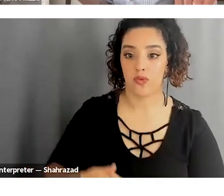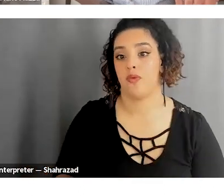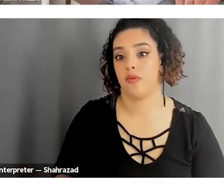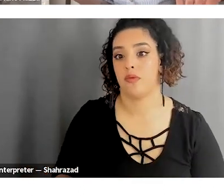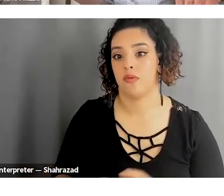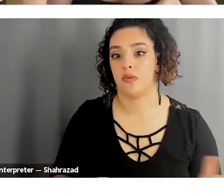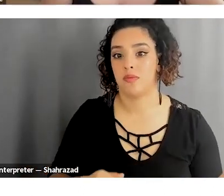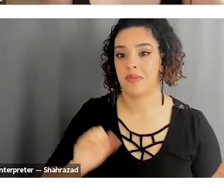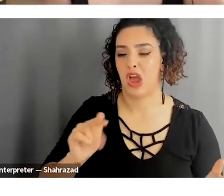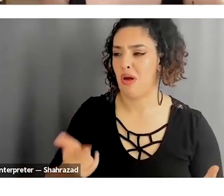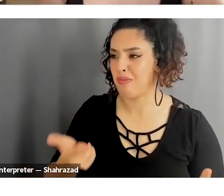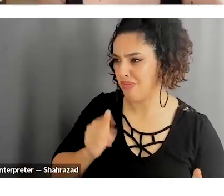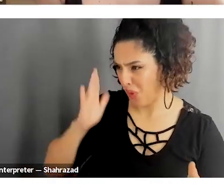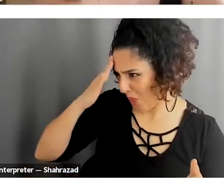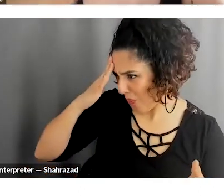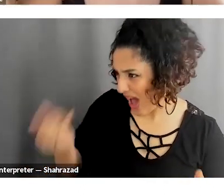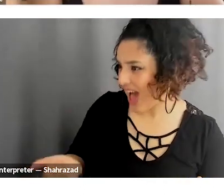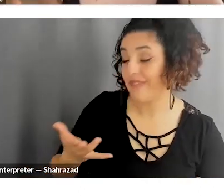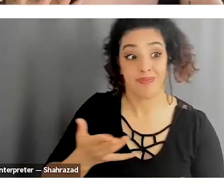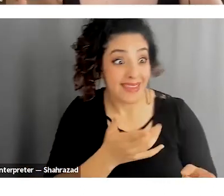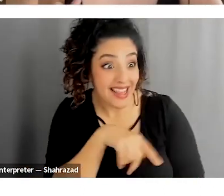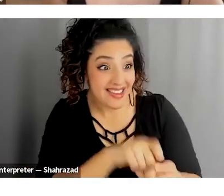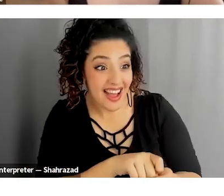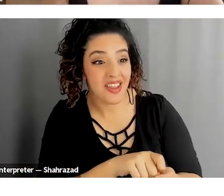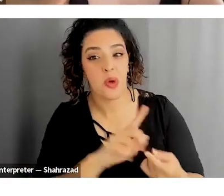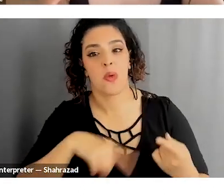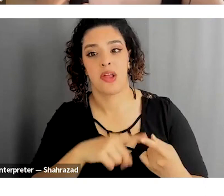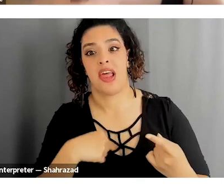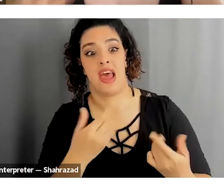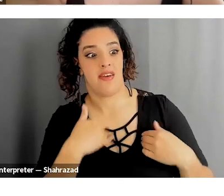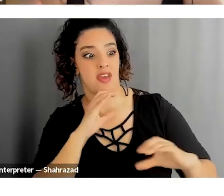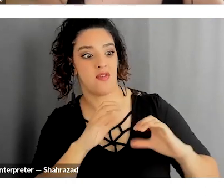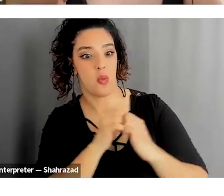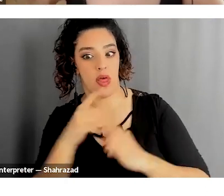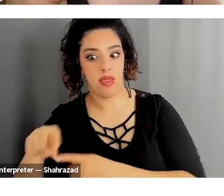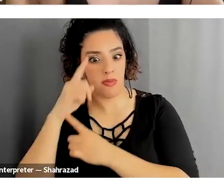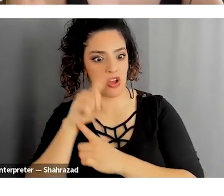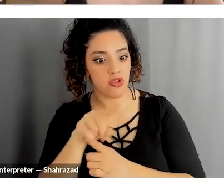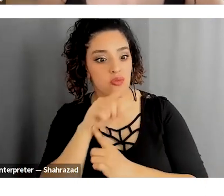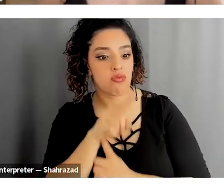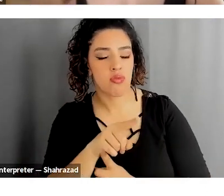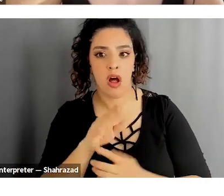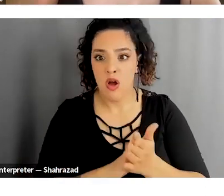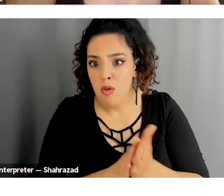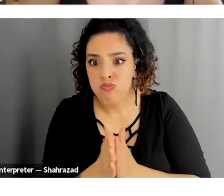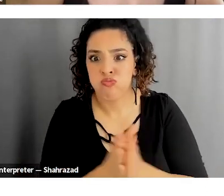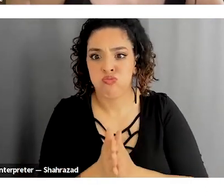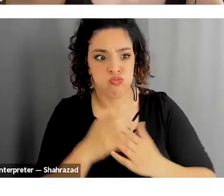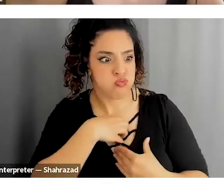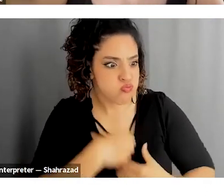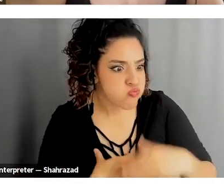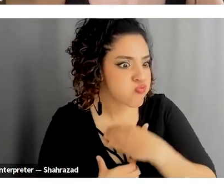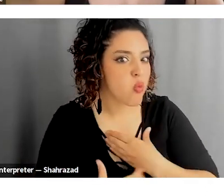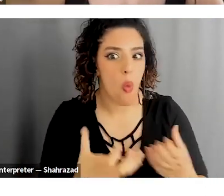like, honestly, when I have conversations with them, because she's very, very passionate and she's not shy, and she's someone who's like, because it takes someone